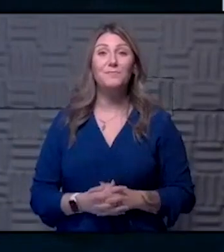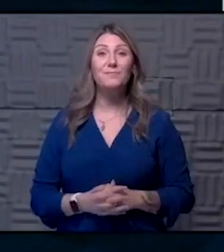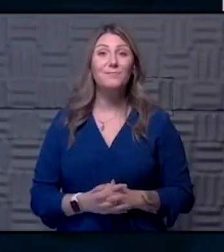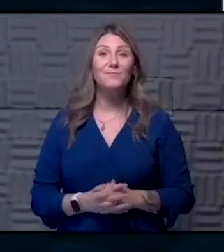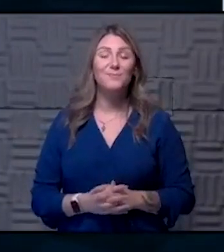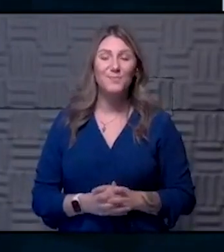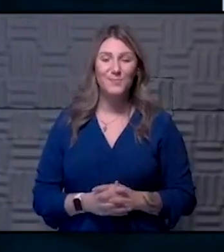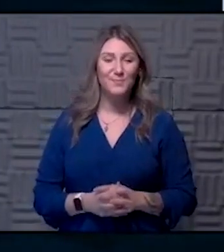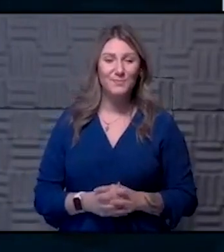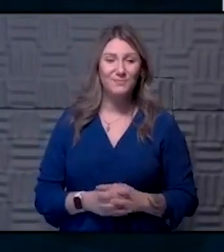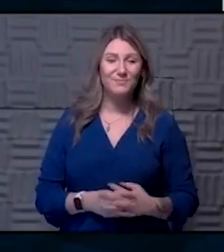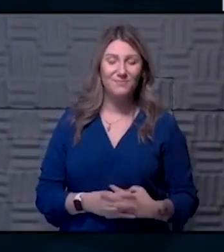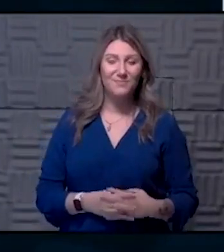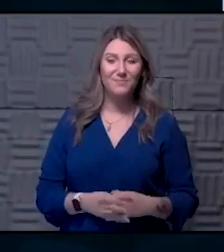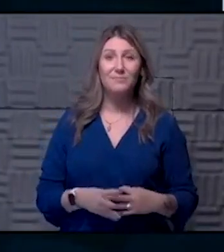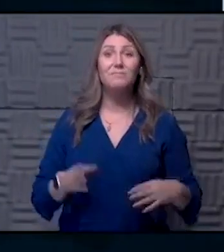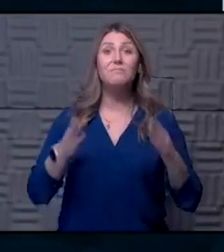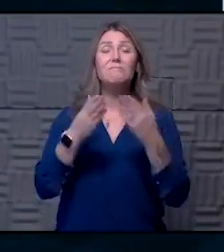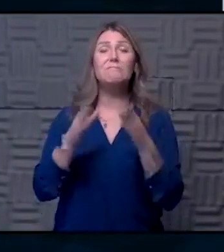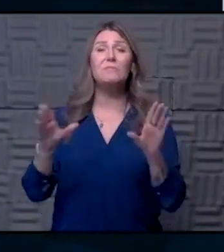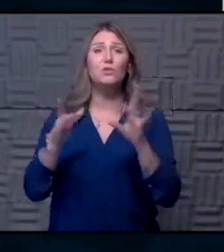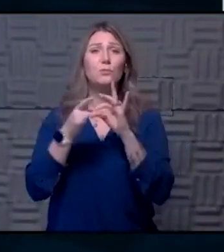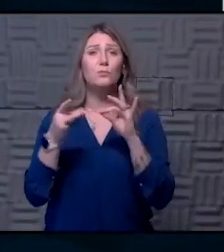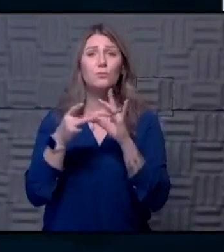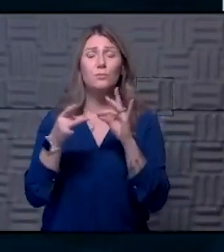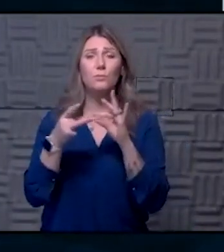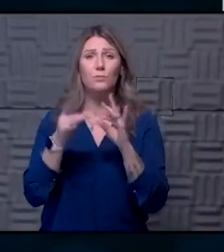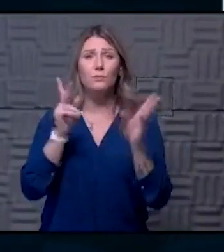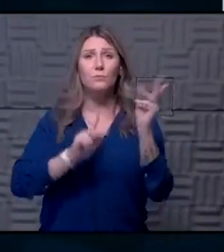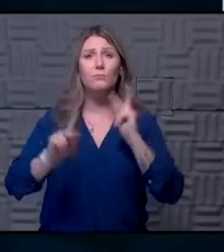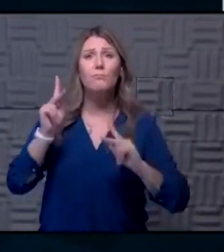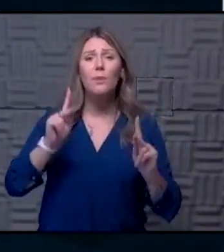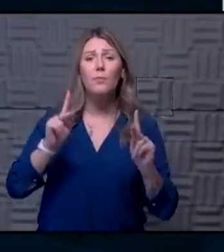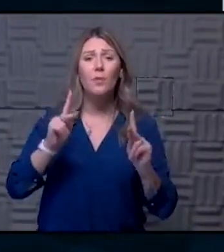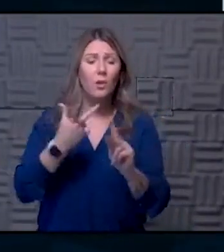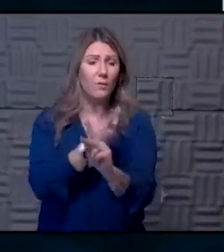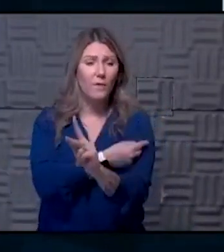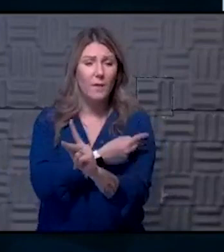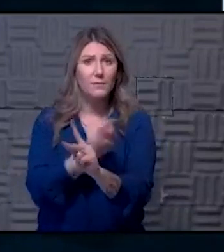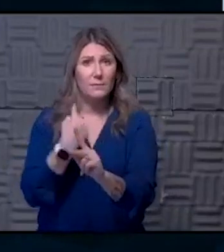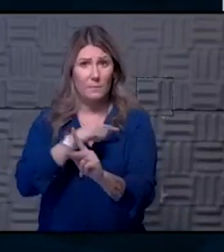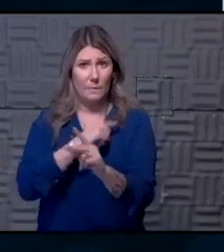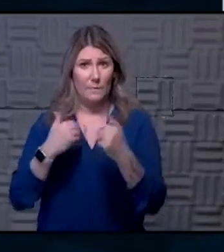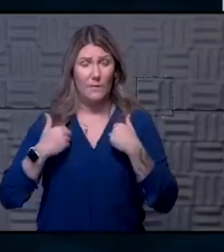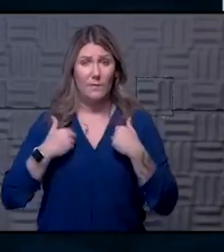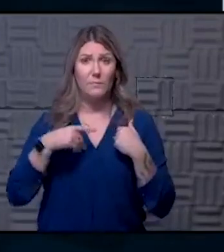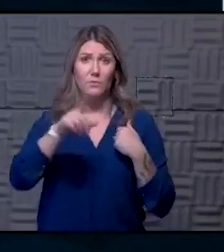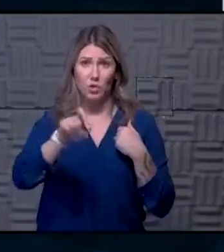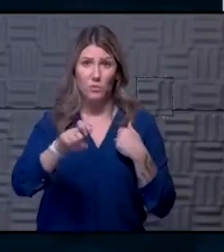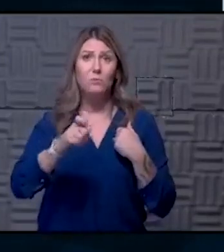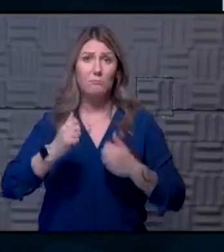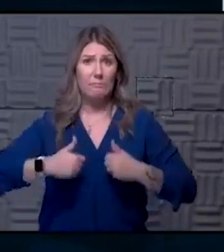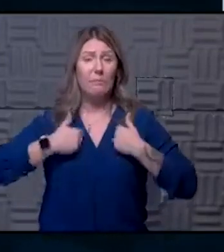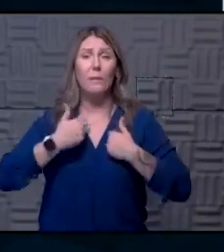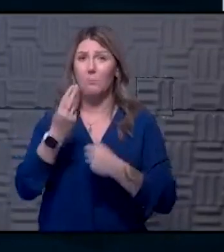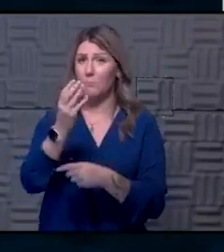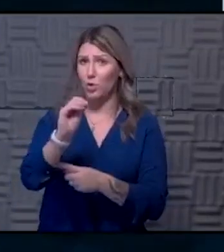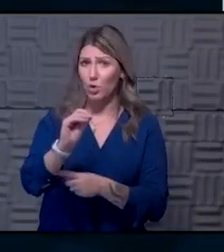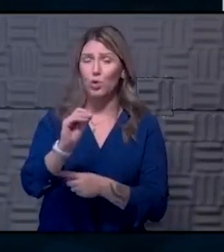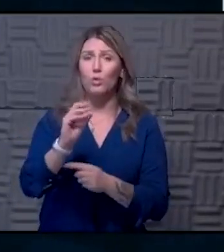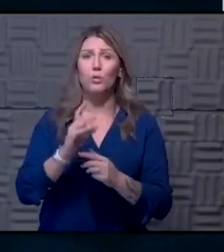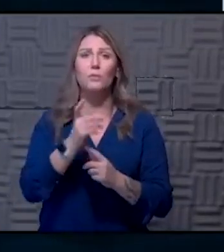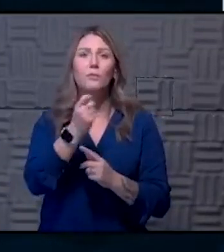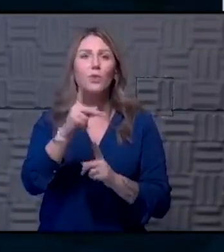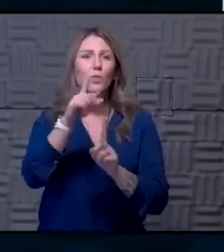Well, we, generally speaking, the folks that we're vaccinating are supposed to be Missouri residents, and there are